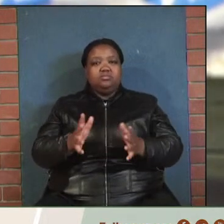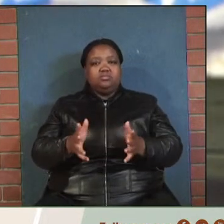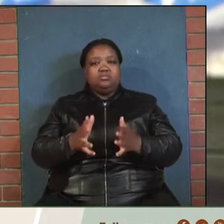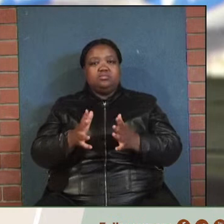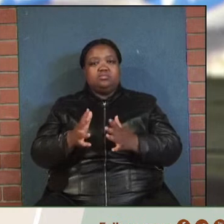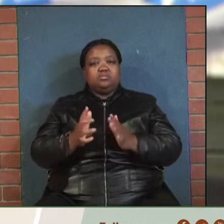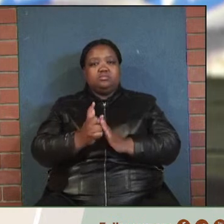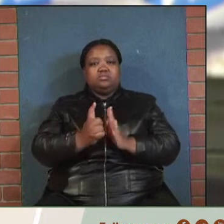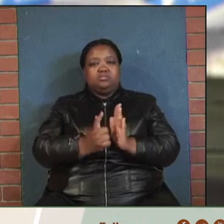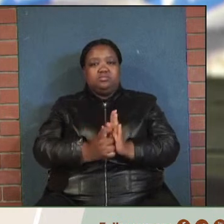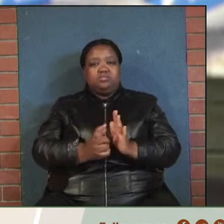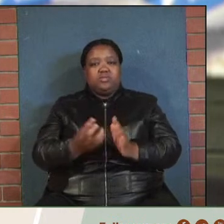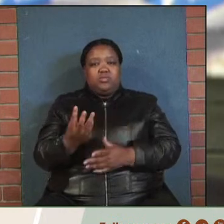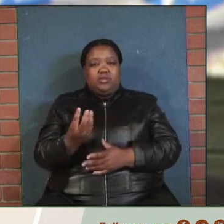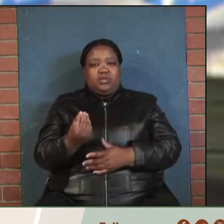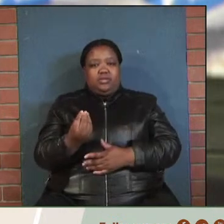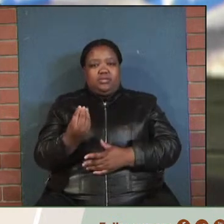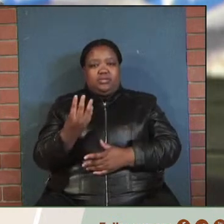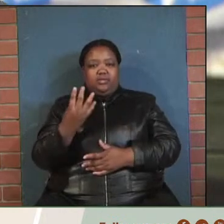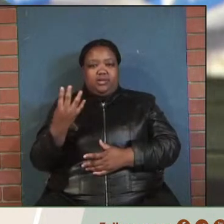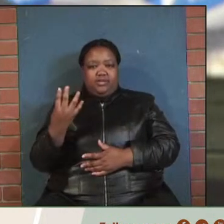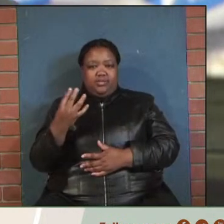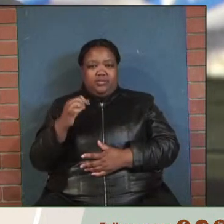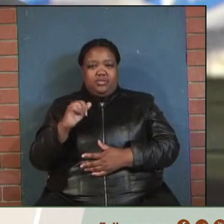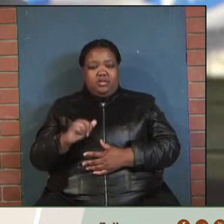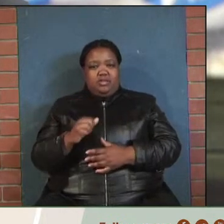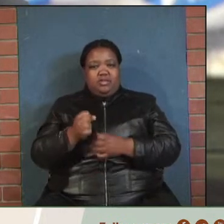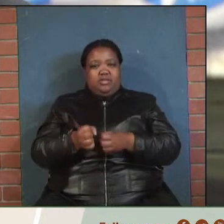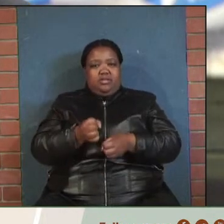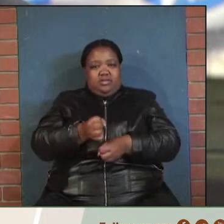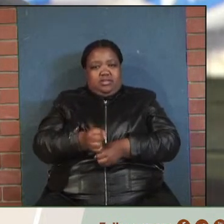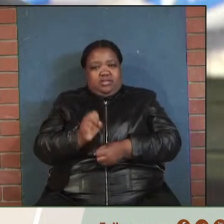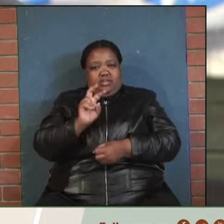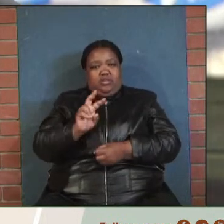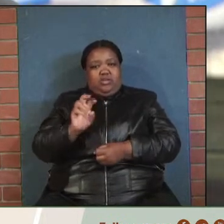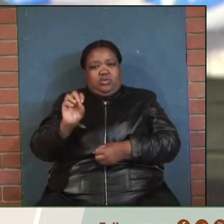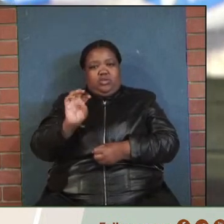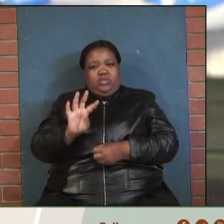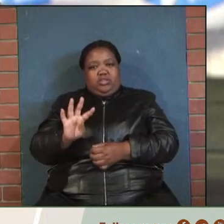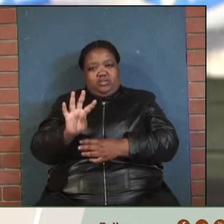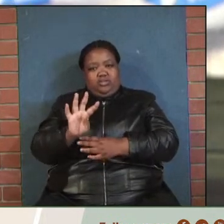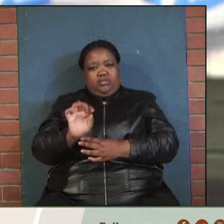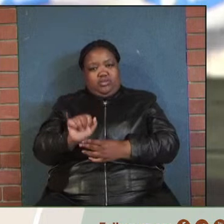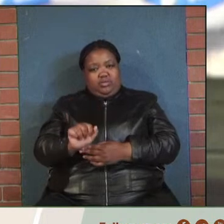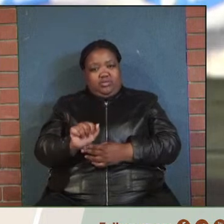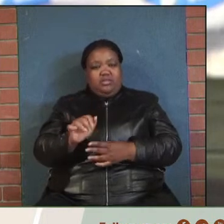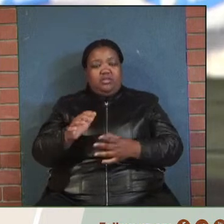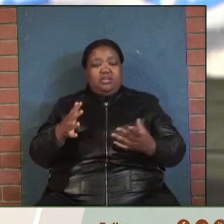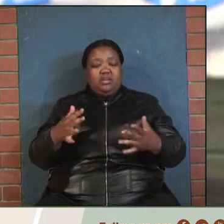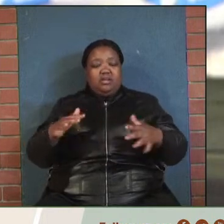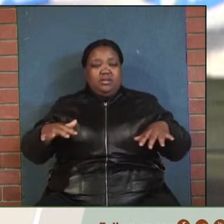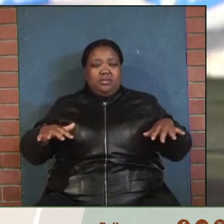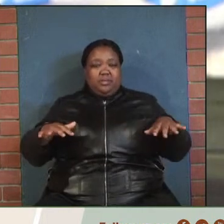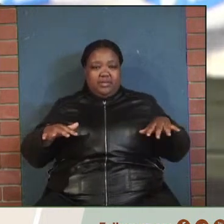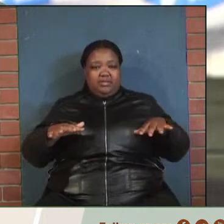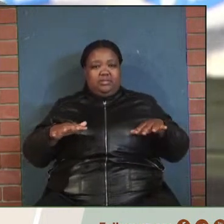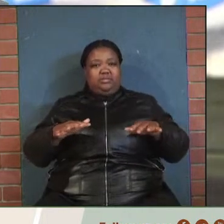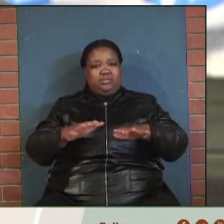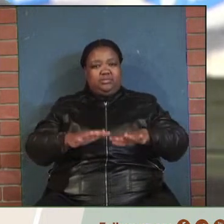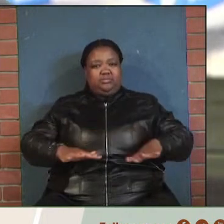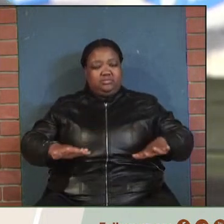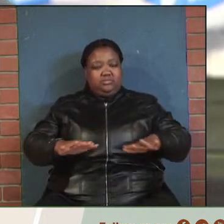Act Number 4, of 2004. The precinct of parliament or